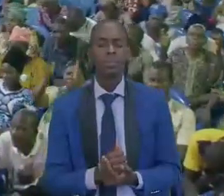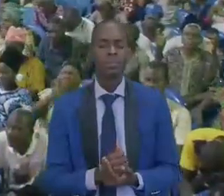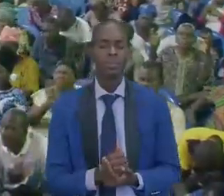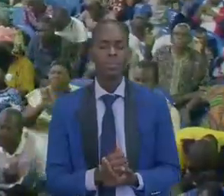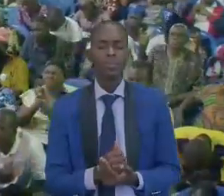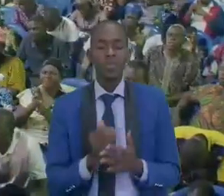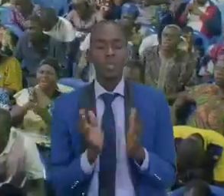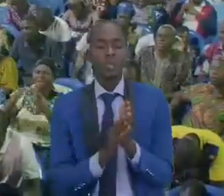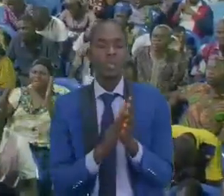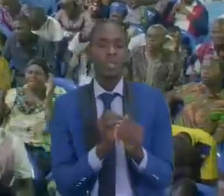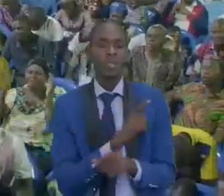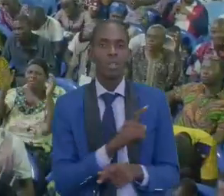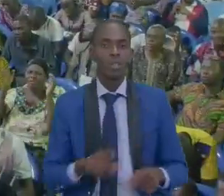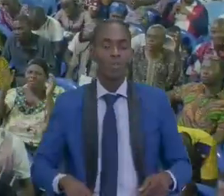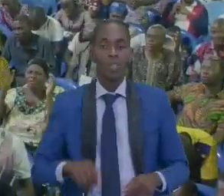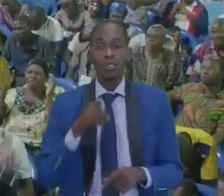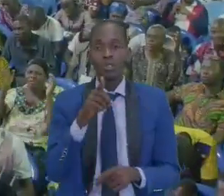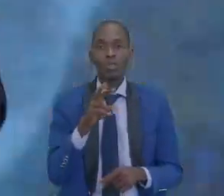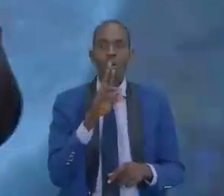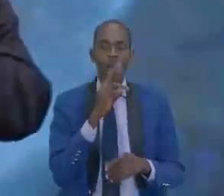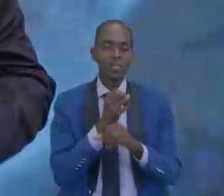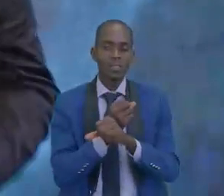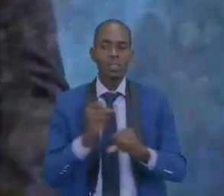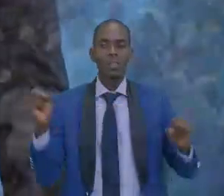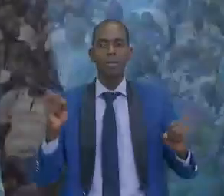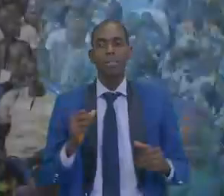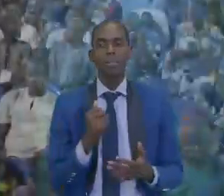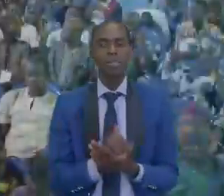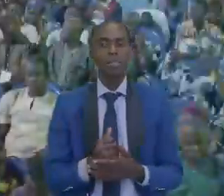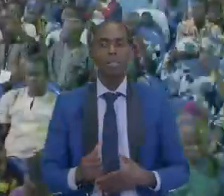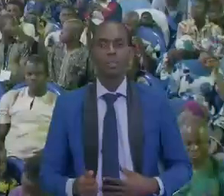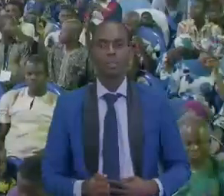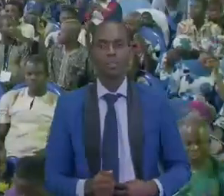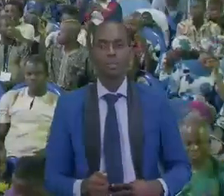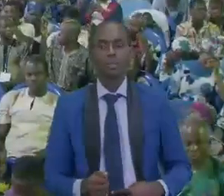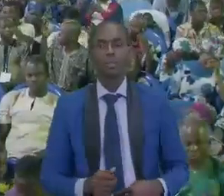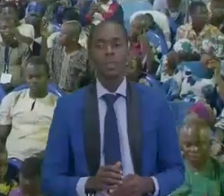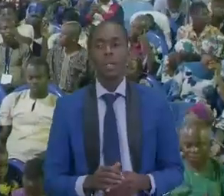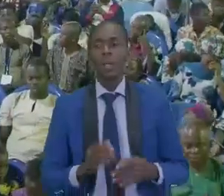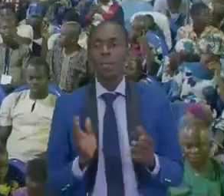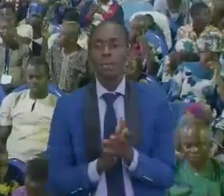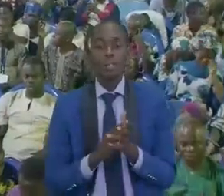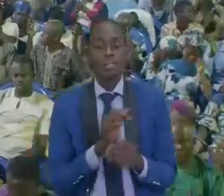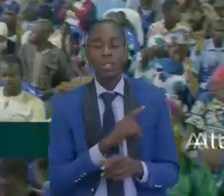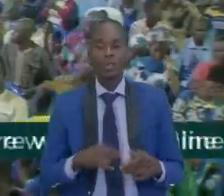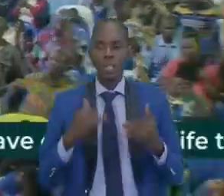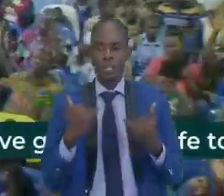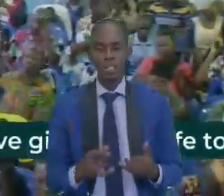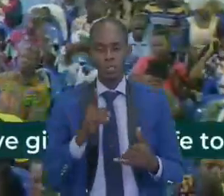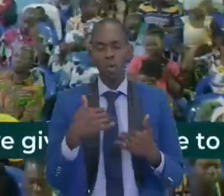Praise the Lord, you are saved. Praise the Lord, now you have that